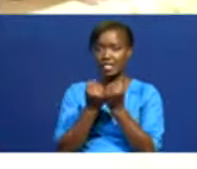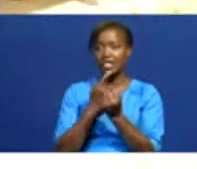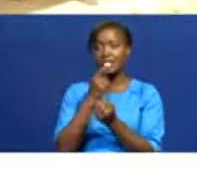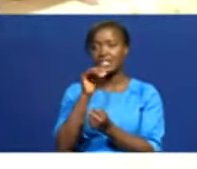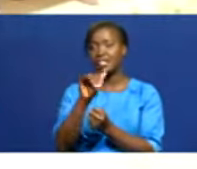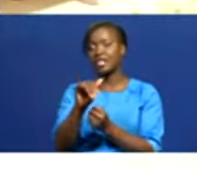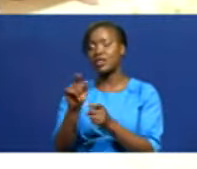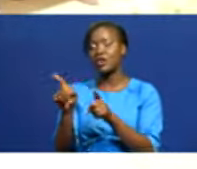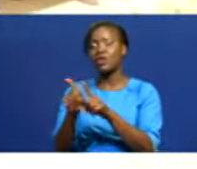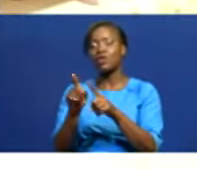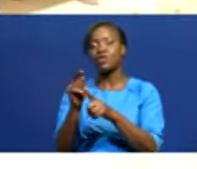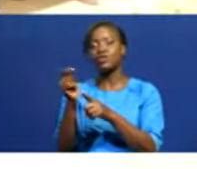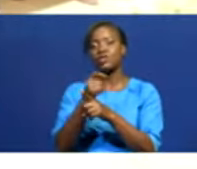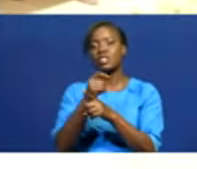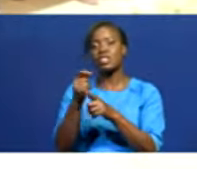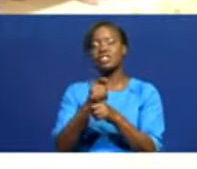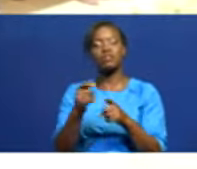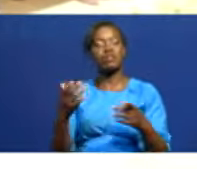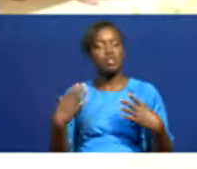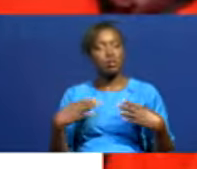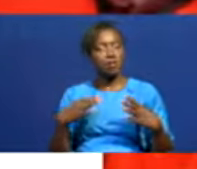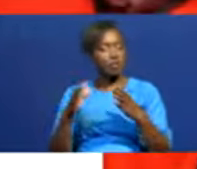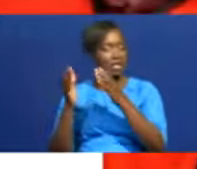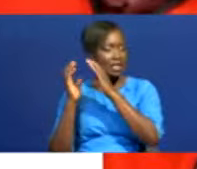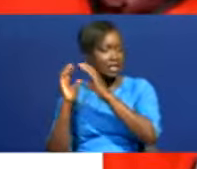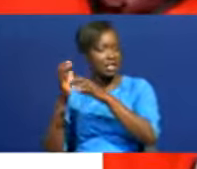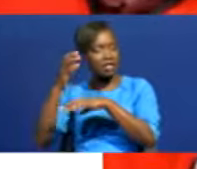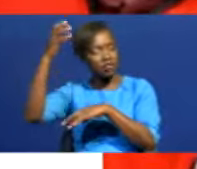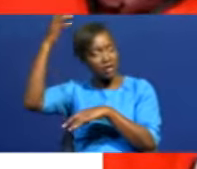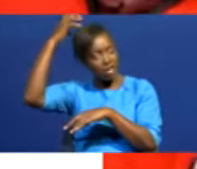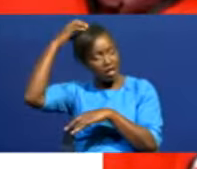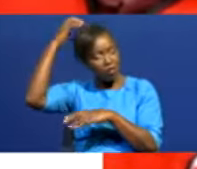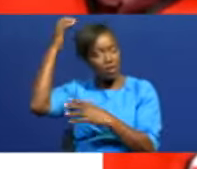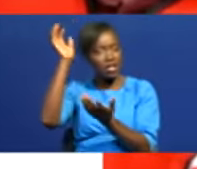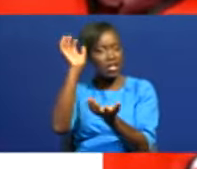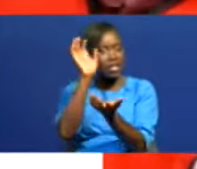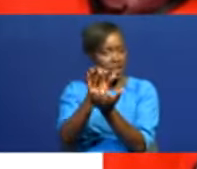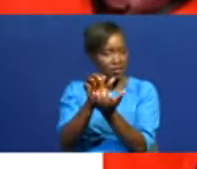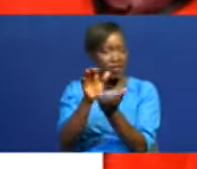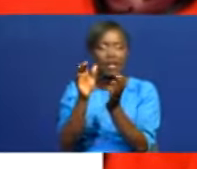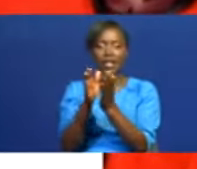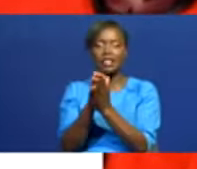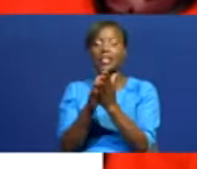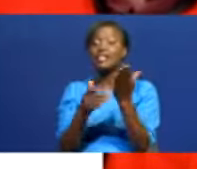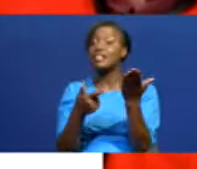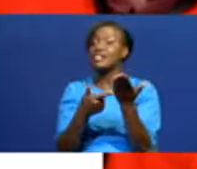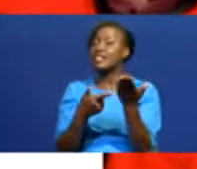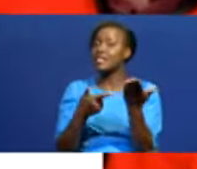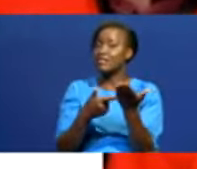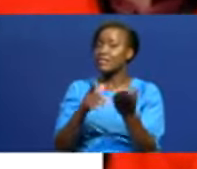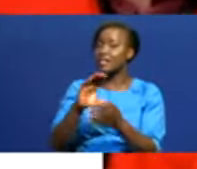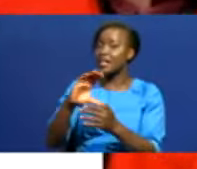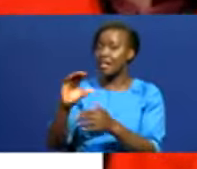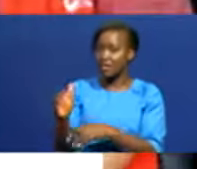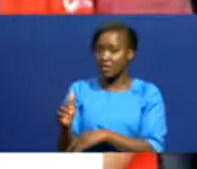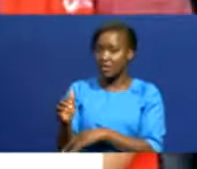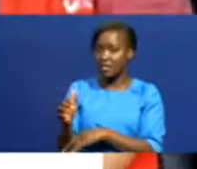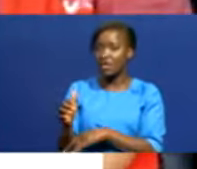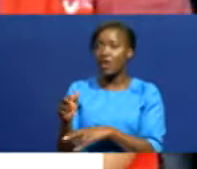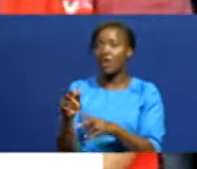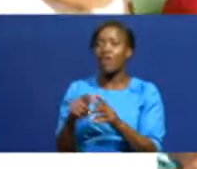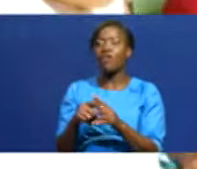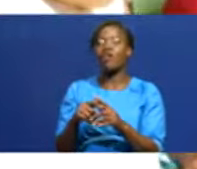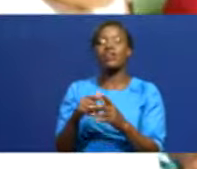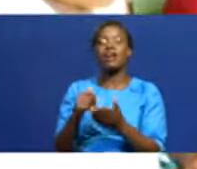also conducted training for residents in Kilifi, Lamu, Tana River and Taita Taveta counties on first